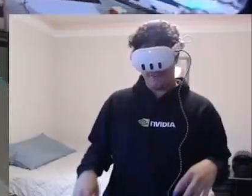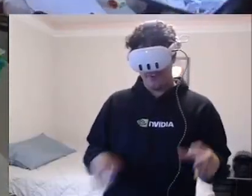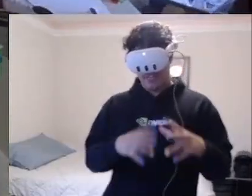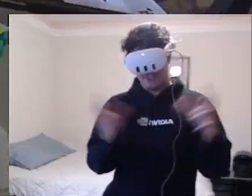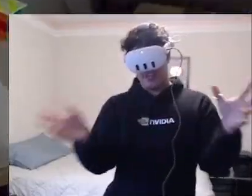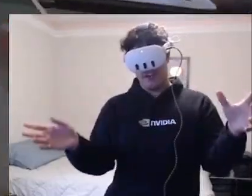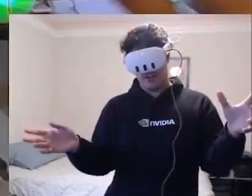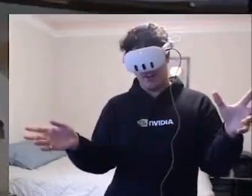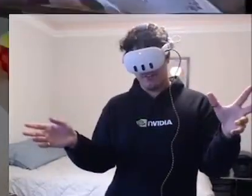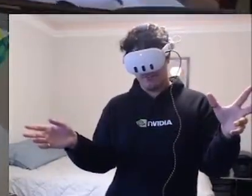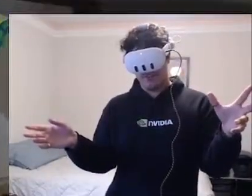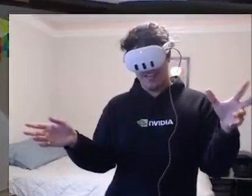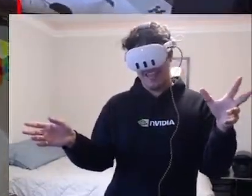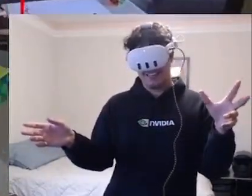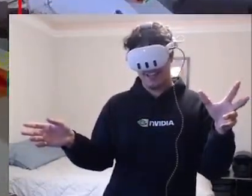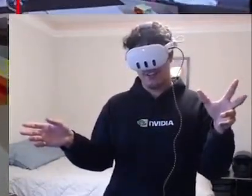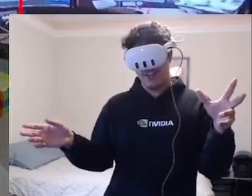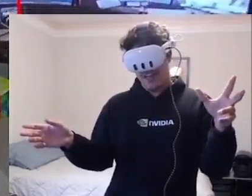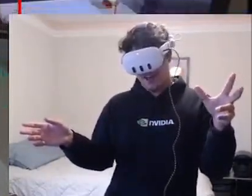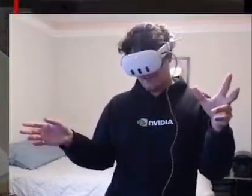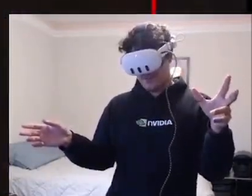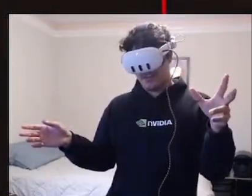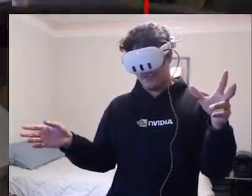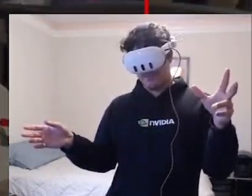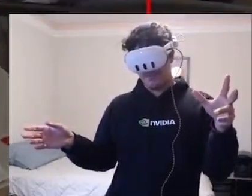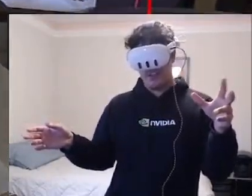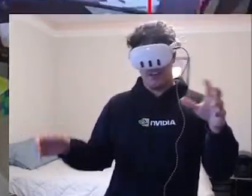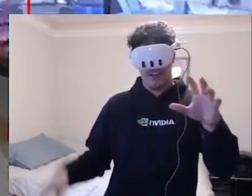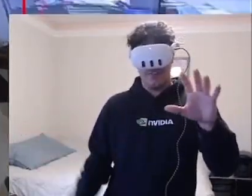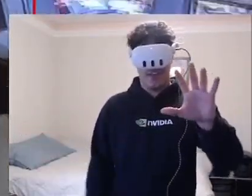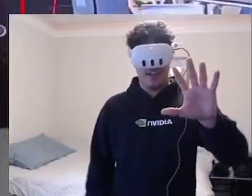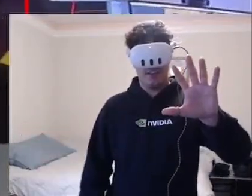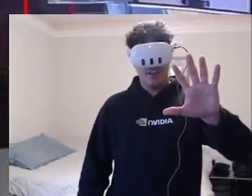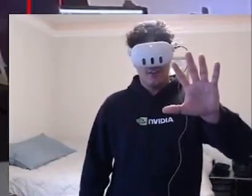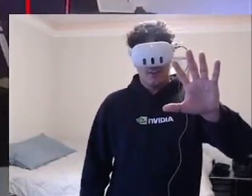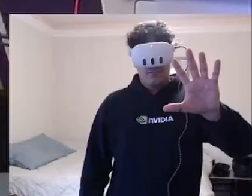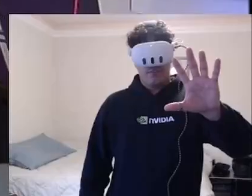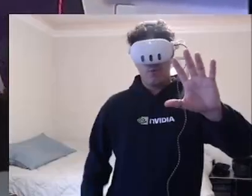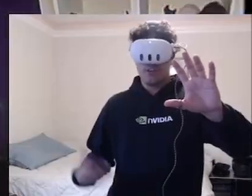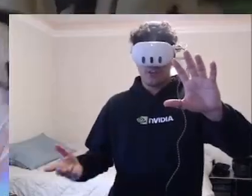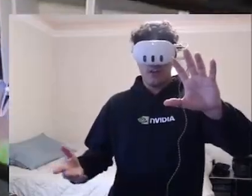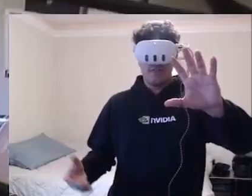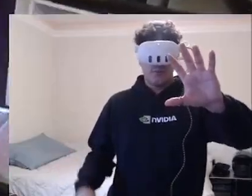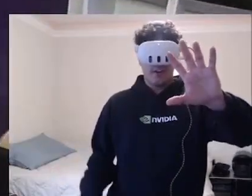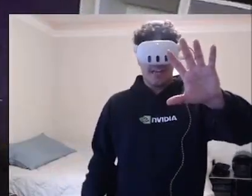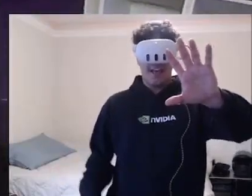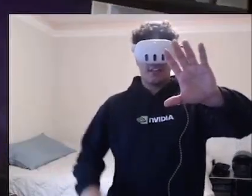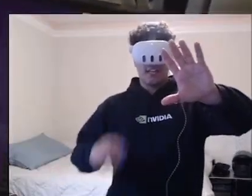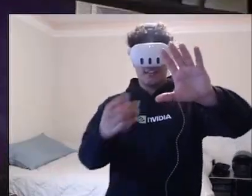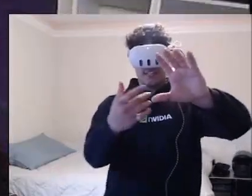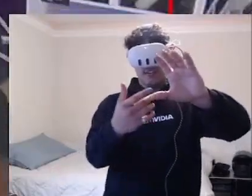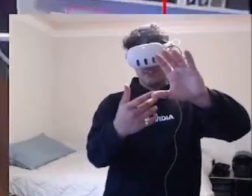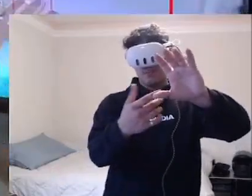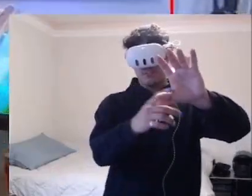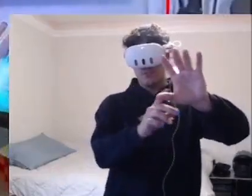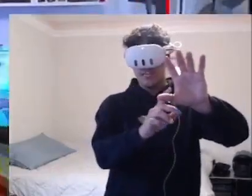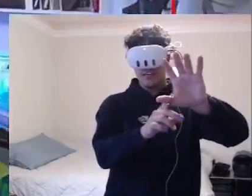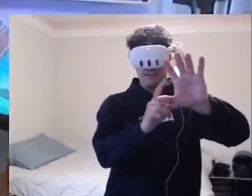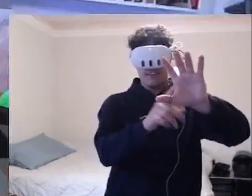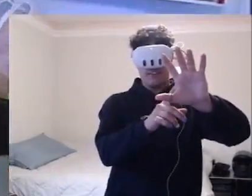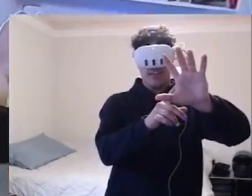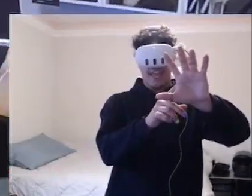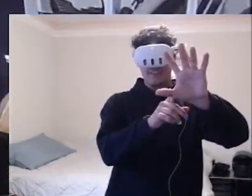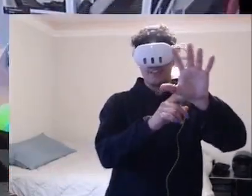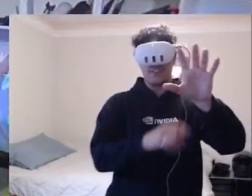have for each letter of the ASL alphabet. And then For the glove, we are calculating the delta